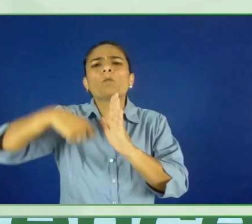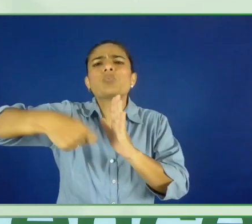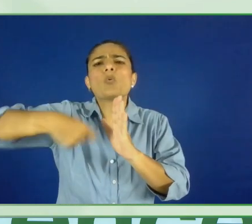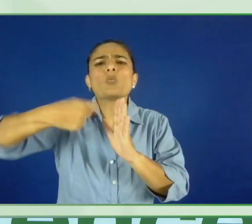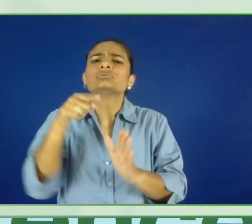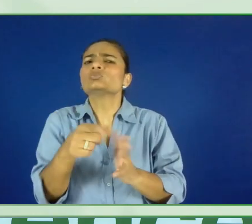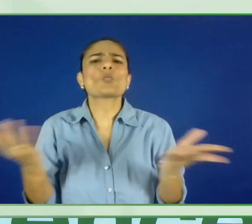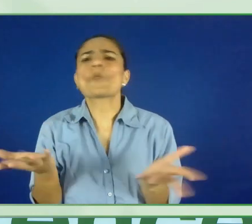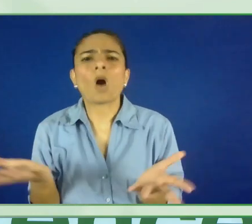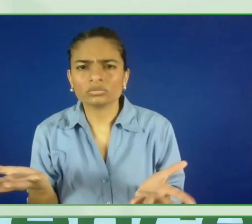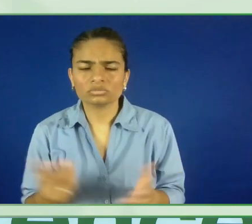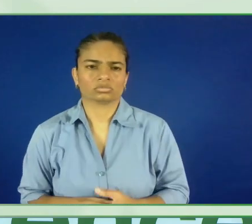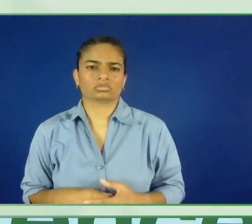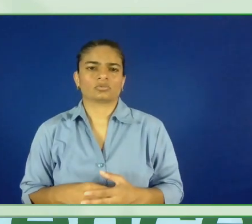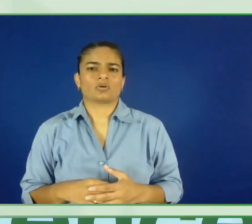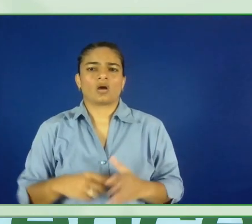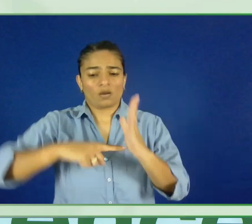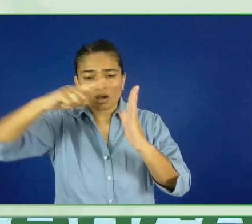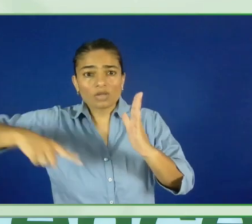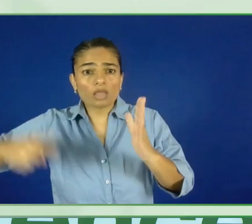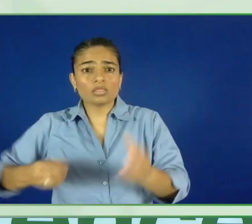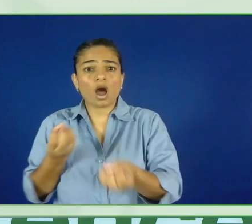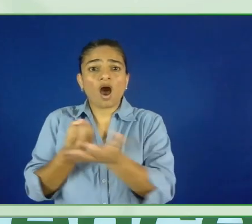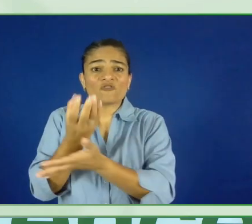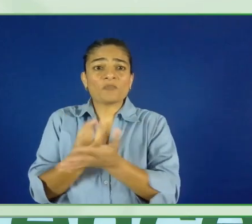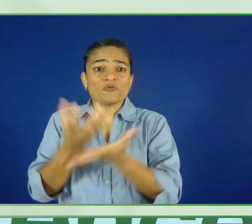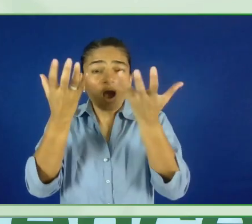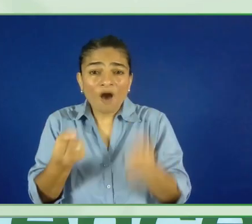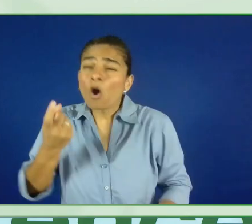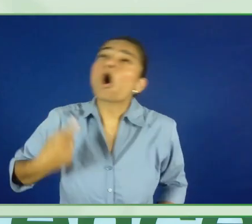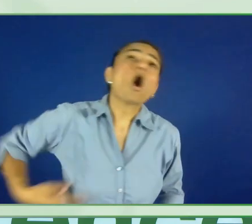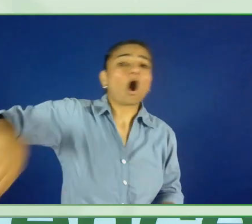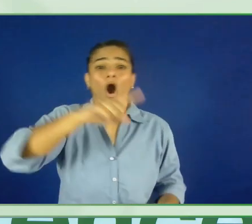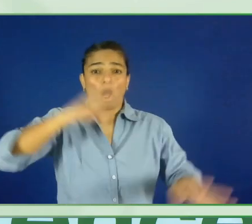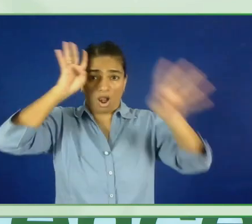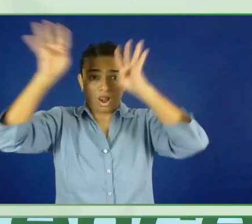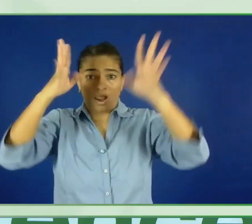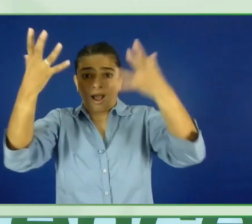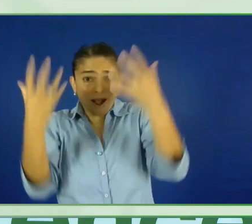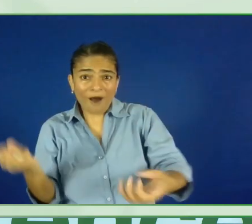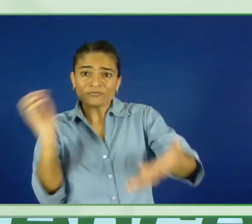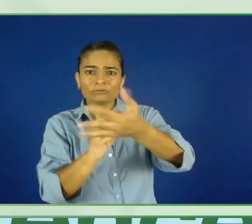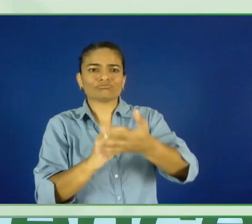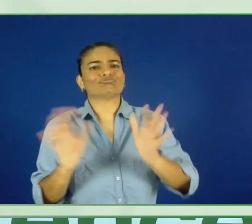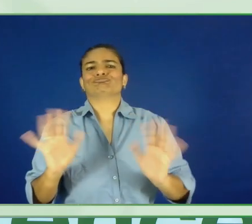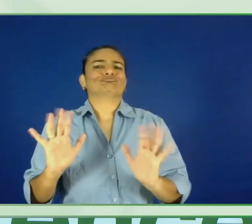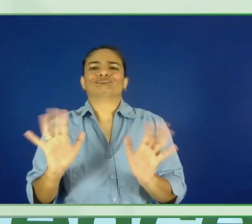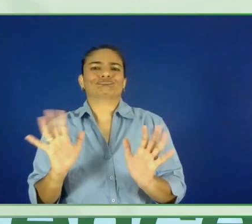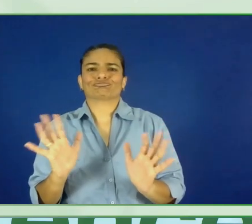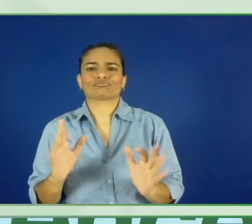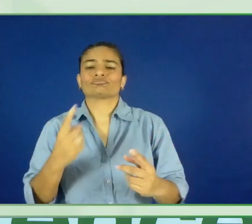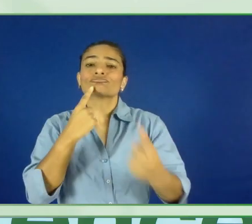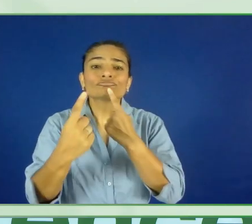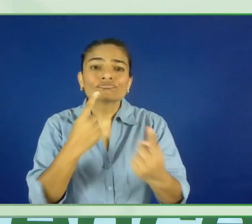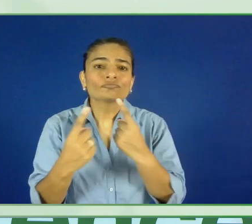have. It's all on innovations, it's all on discussions, all on presentations of new ideas, of proven concepts,